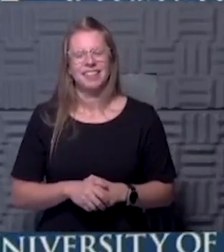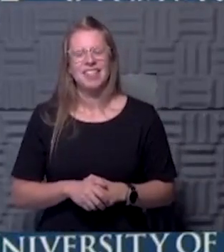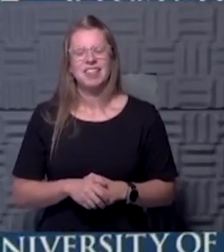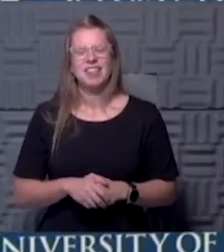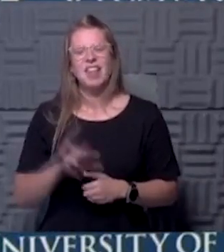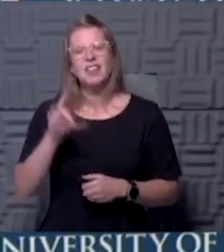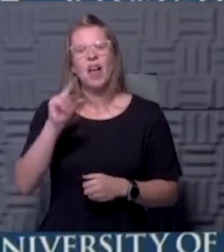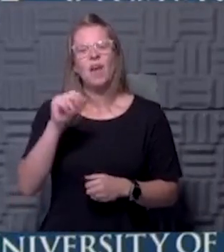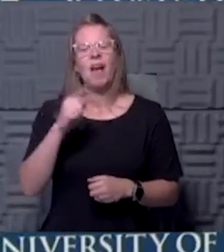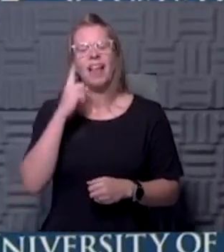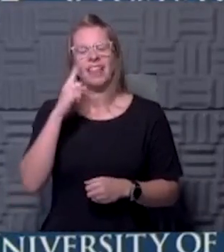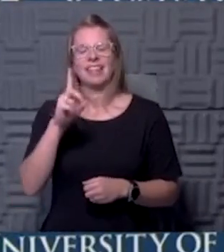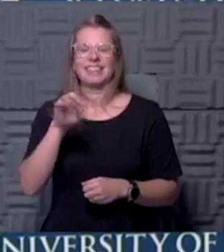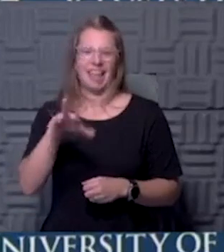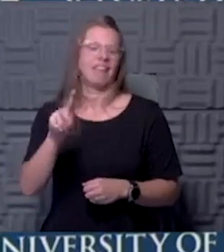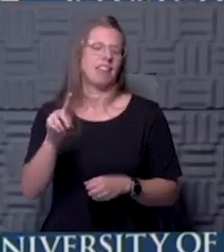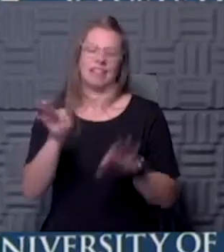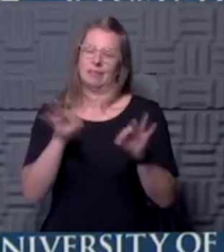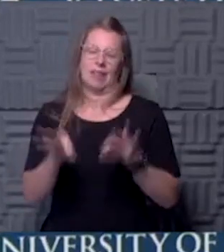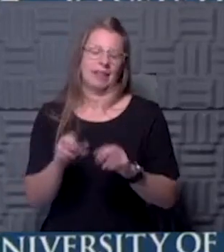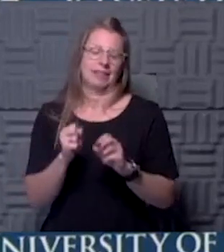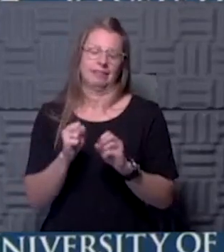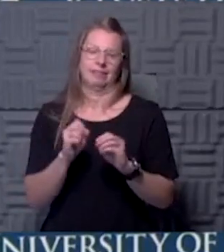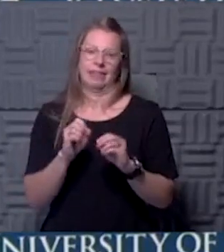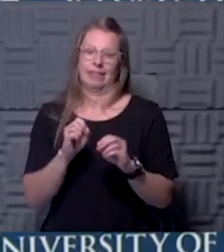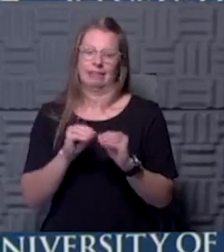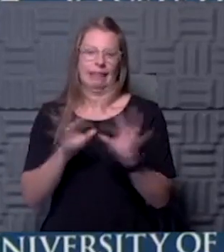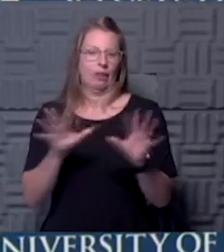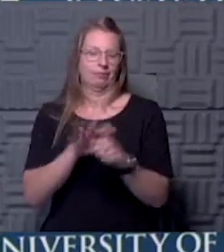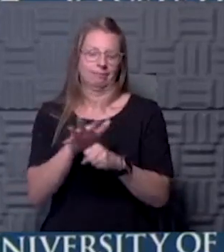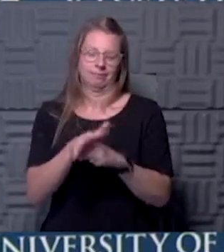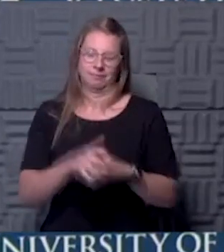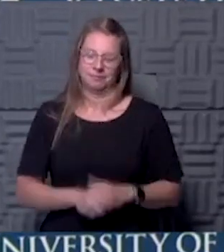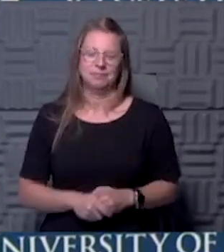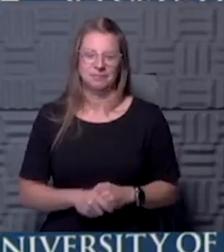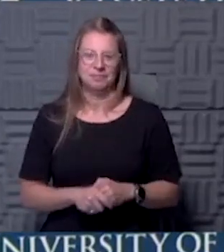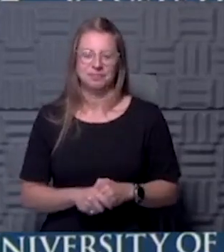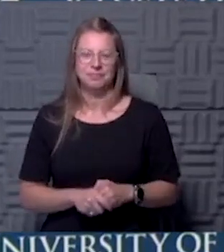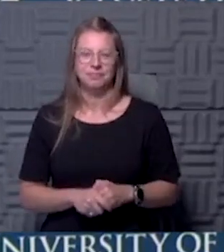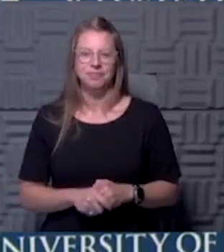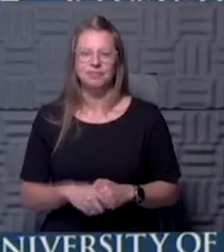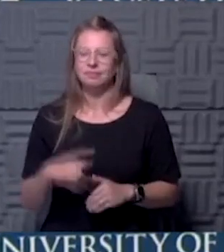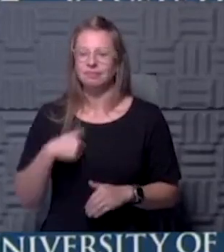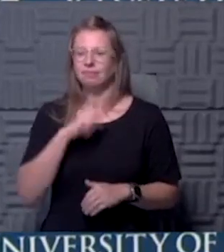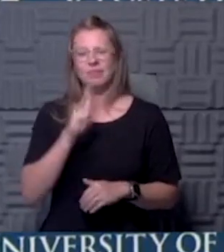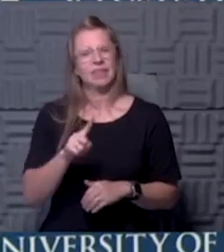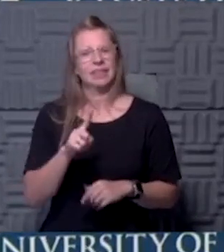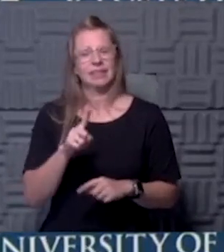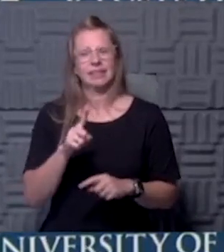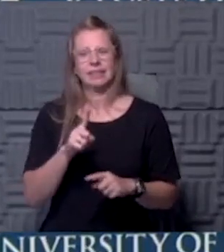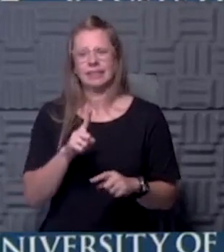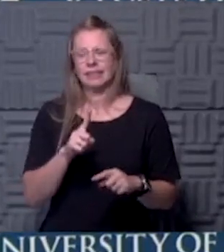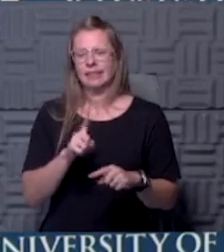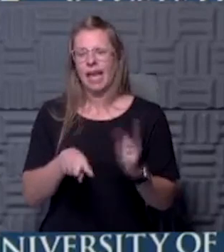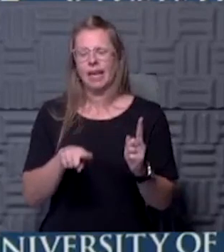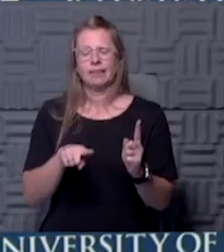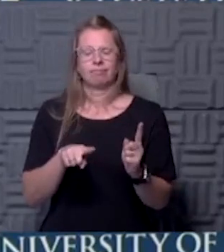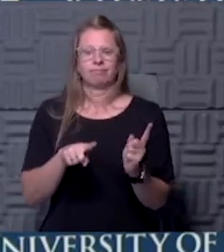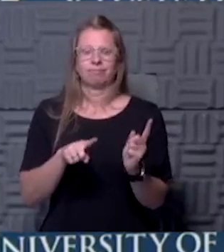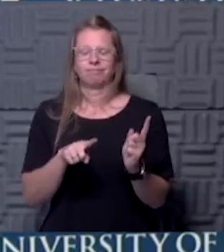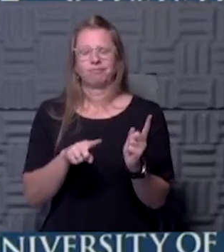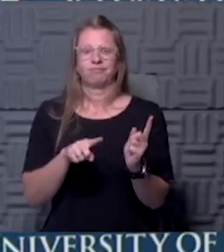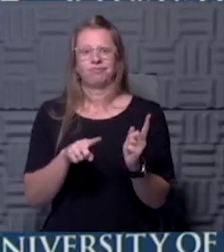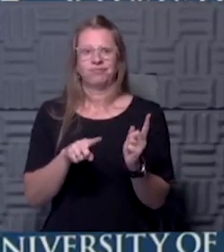No, I think David covered it well. Again, just, we really can't let up in any age group. I think